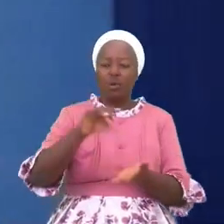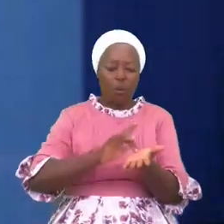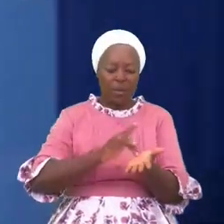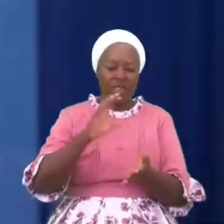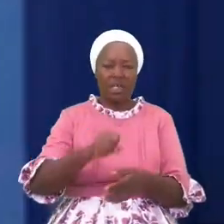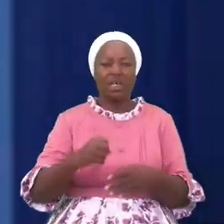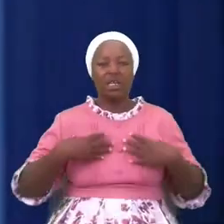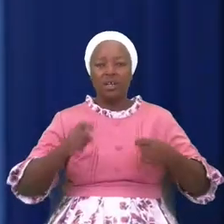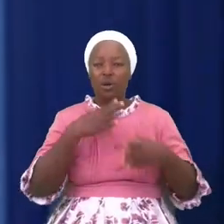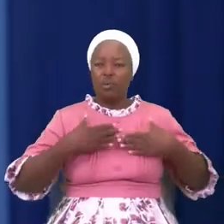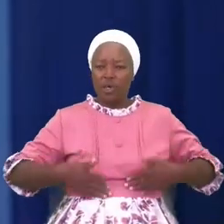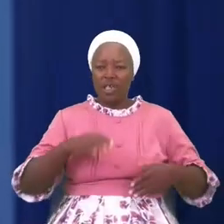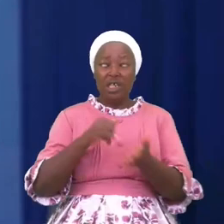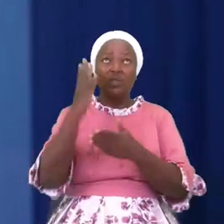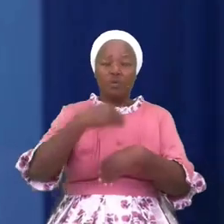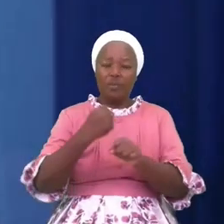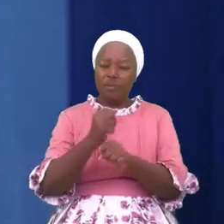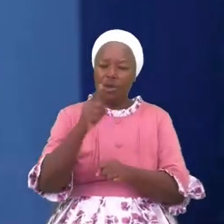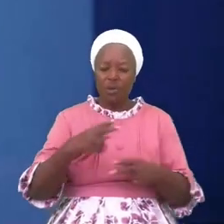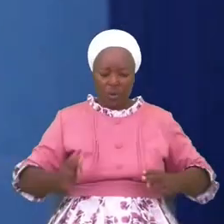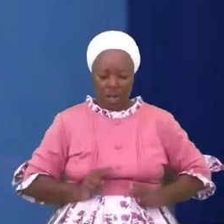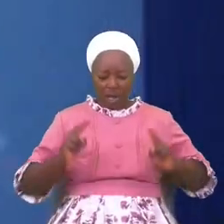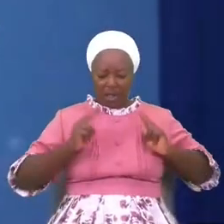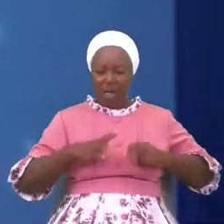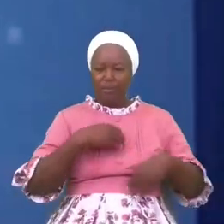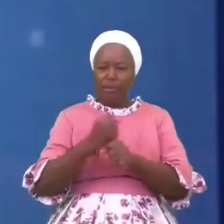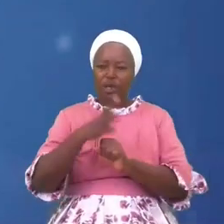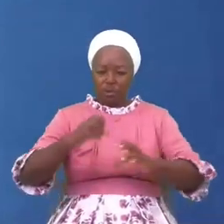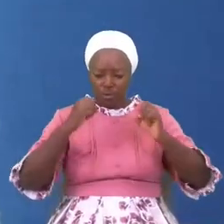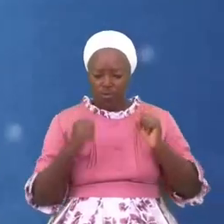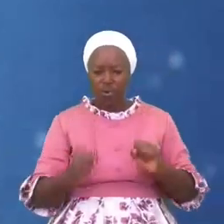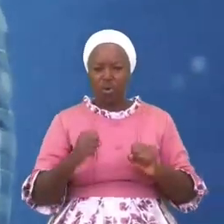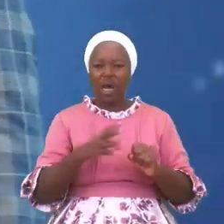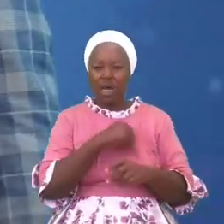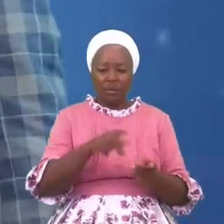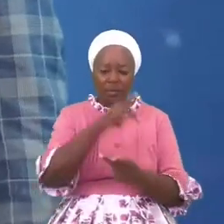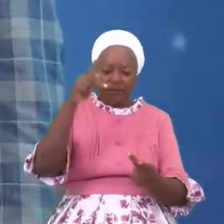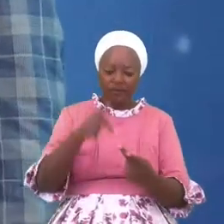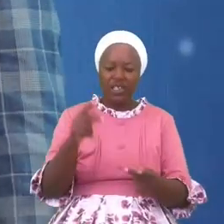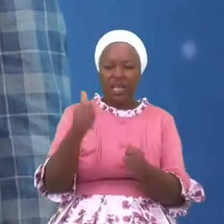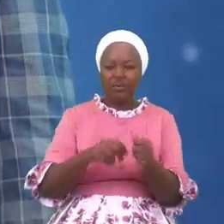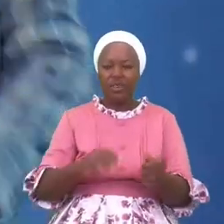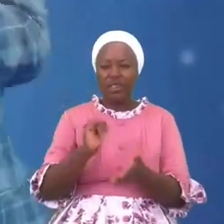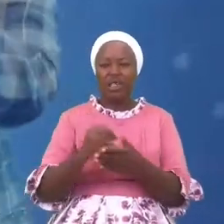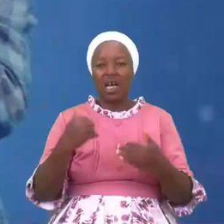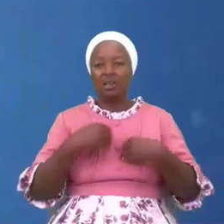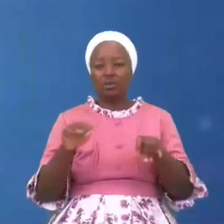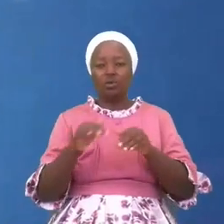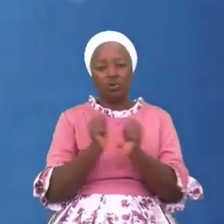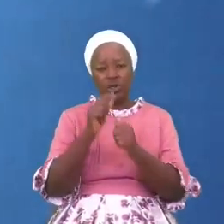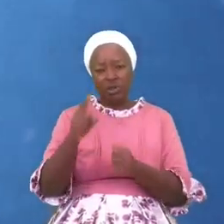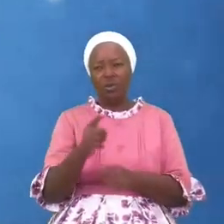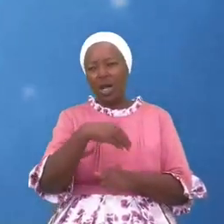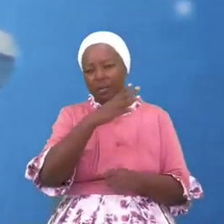you strong. It will perfect everything concerning you, because it says, and this is the word